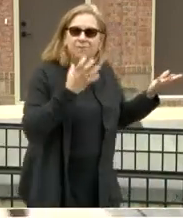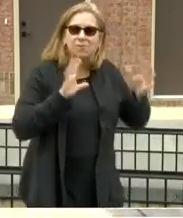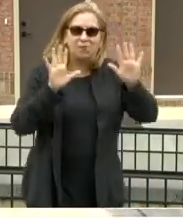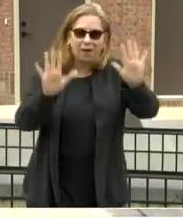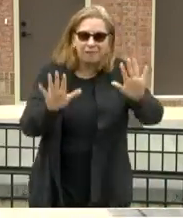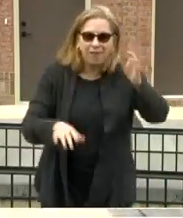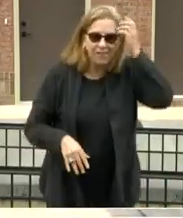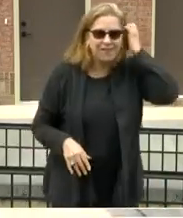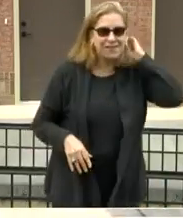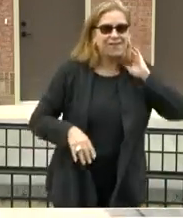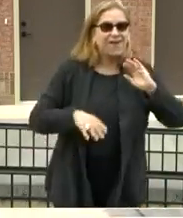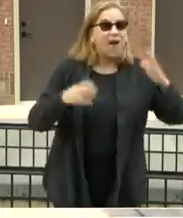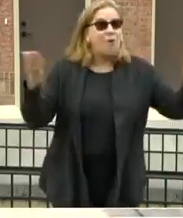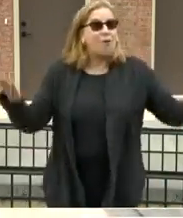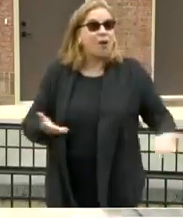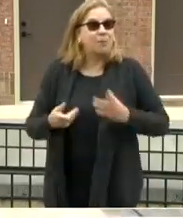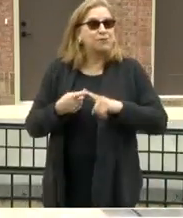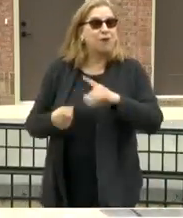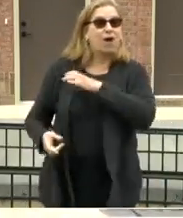Welcome to Congress Heights.